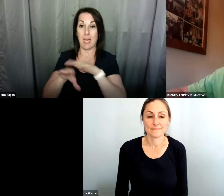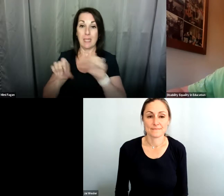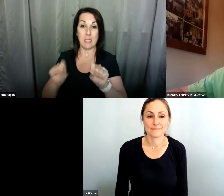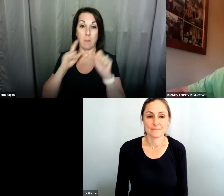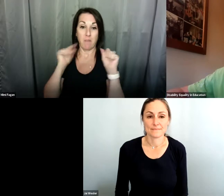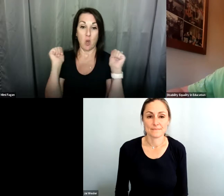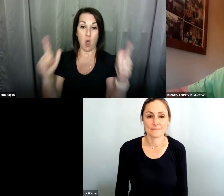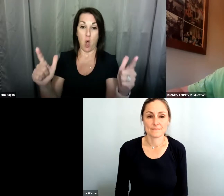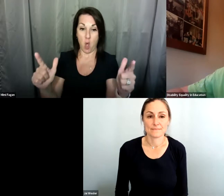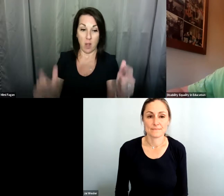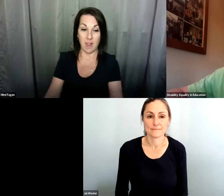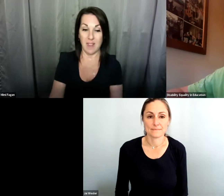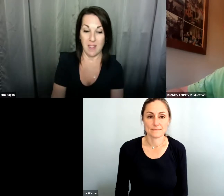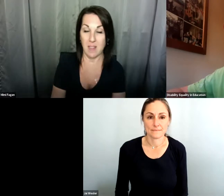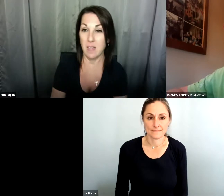for everybody.